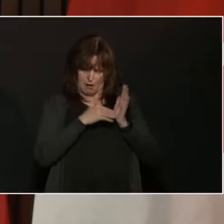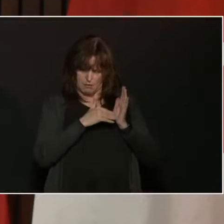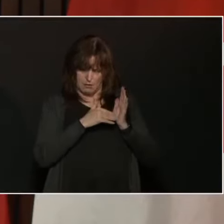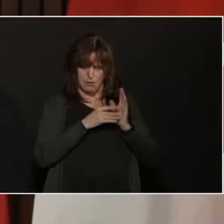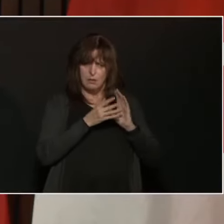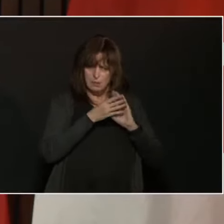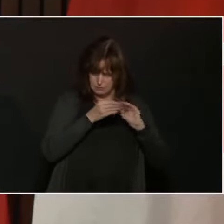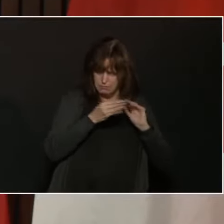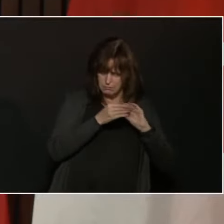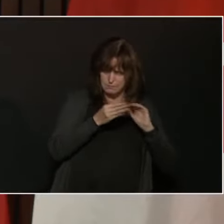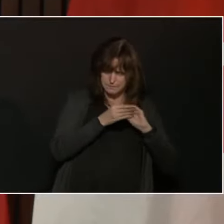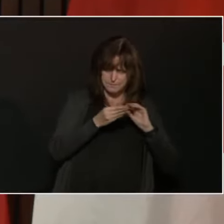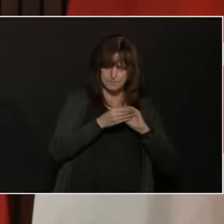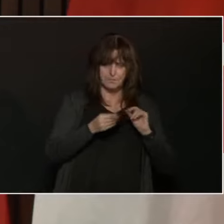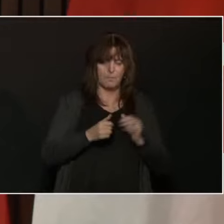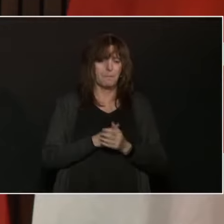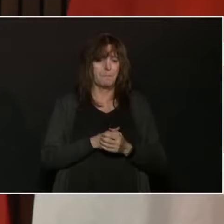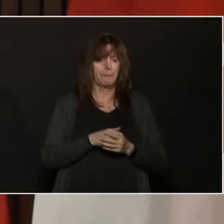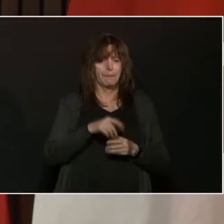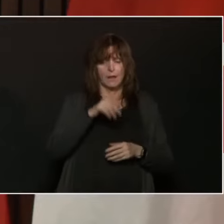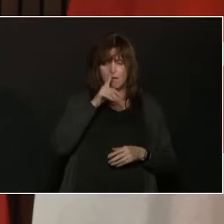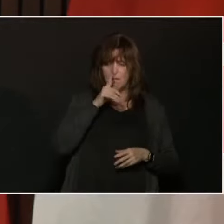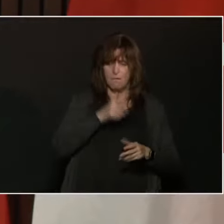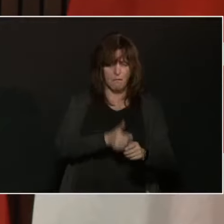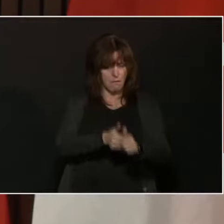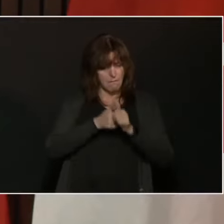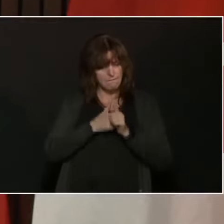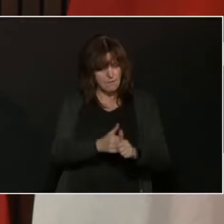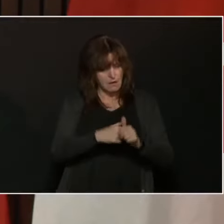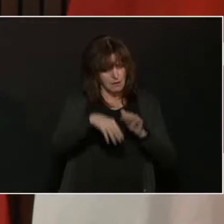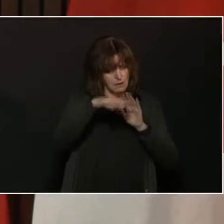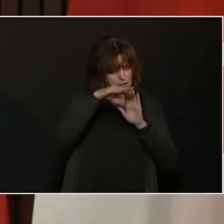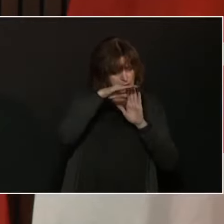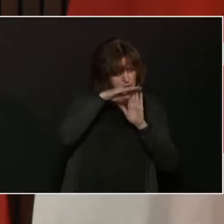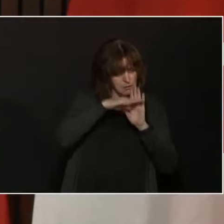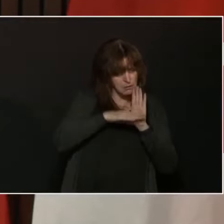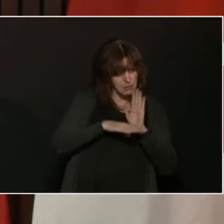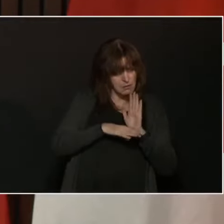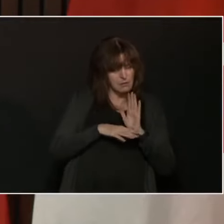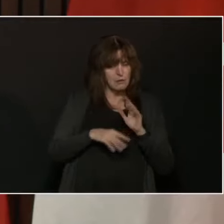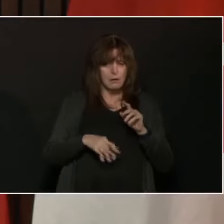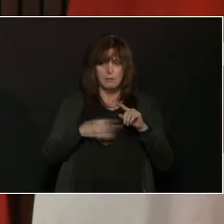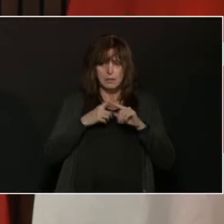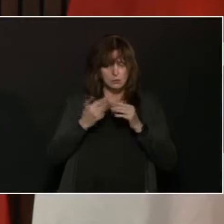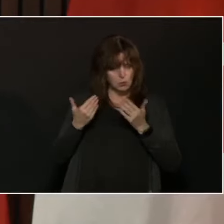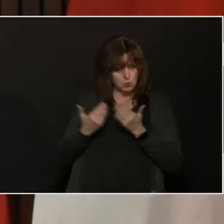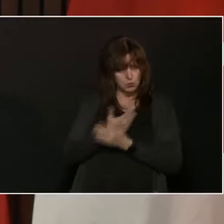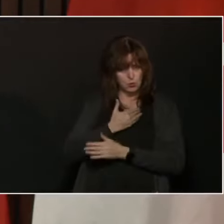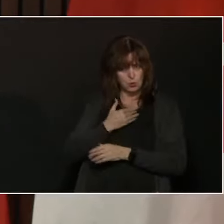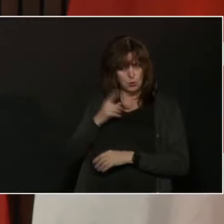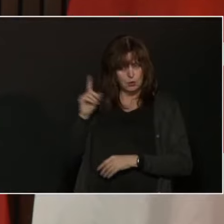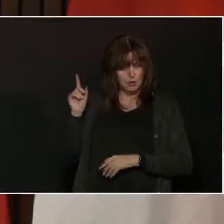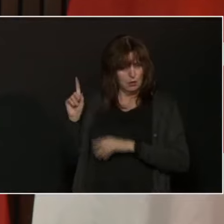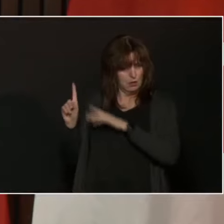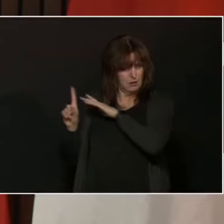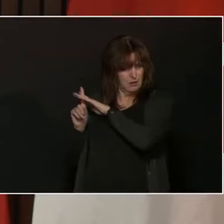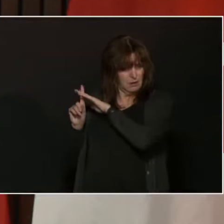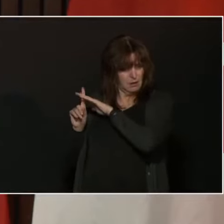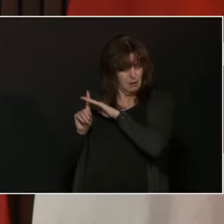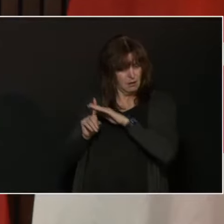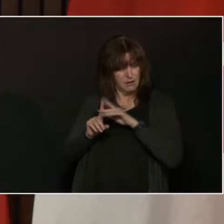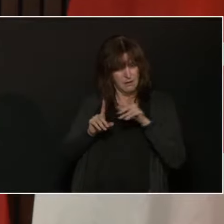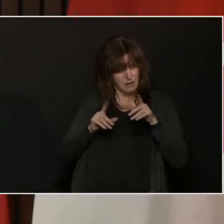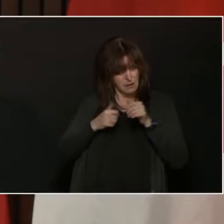their public health measures while they've been coping with this new variant that have actually had some success. And I worry a little bit